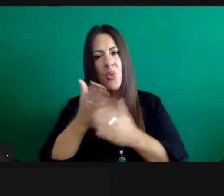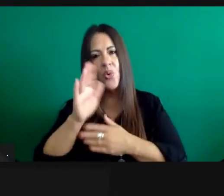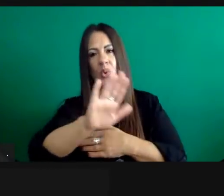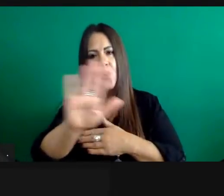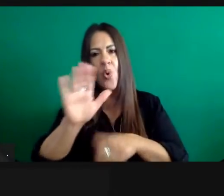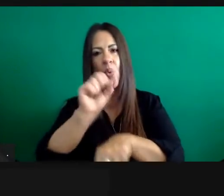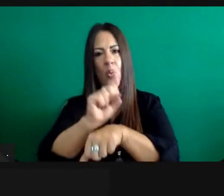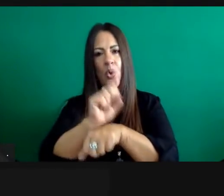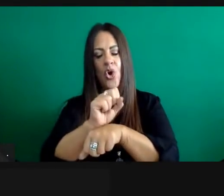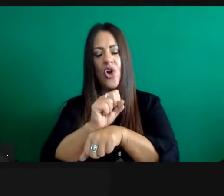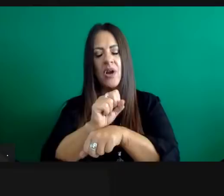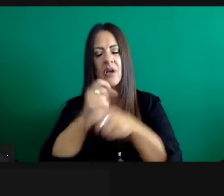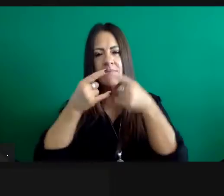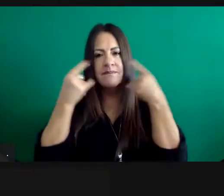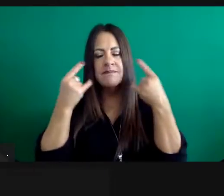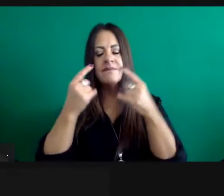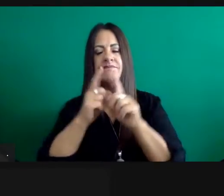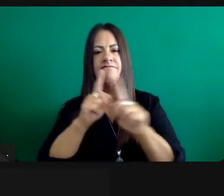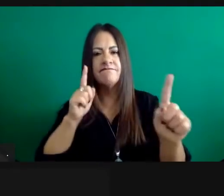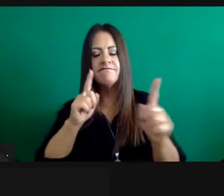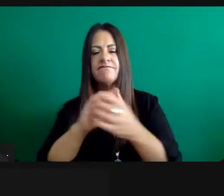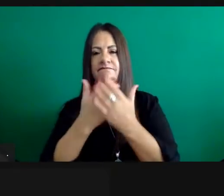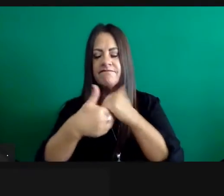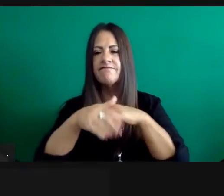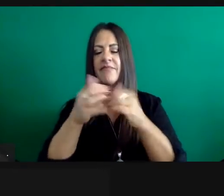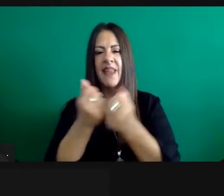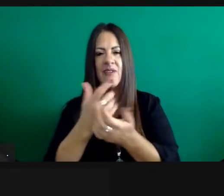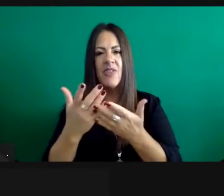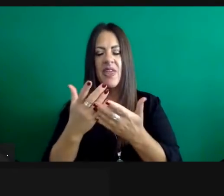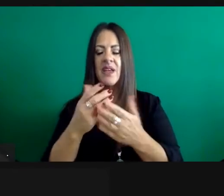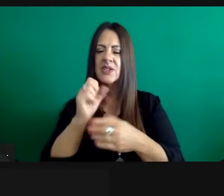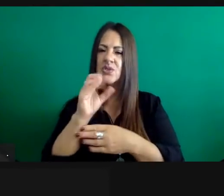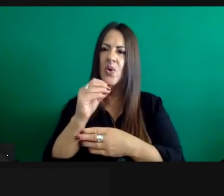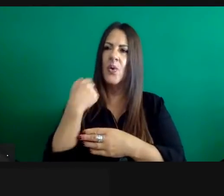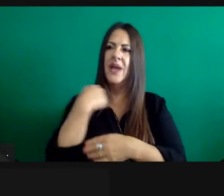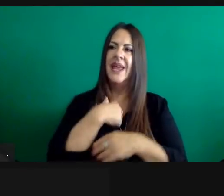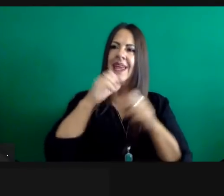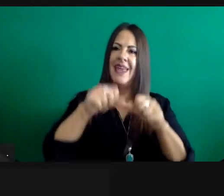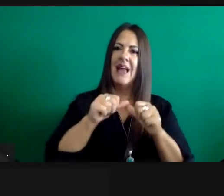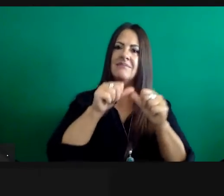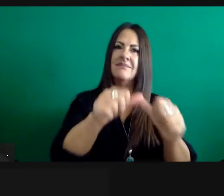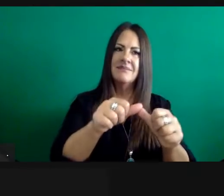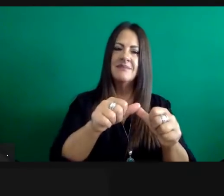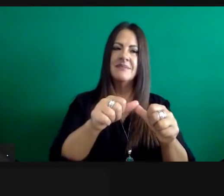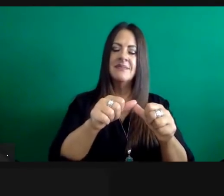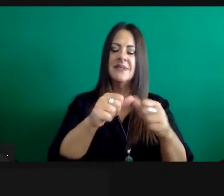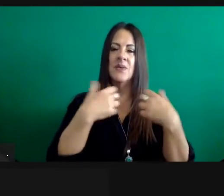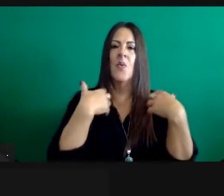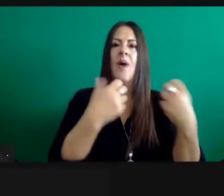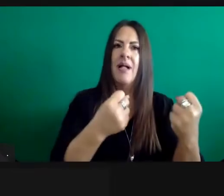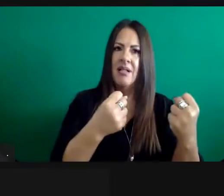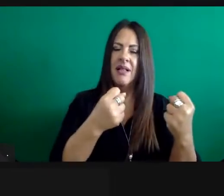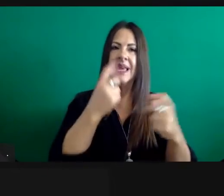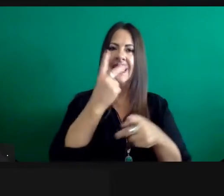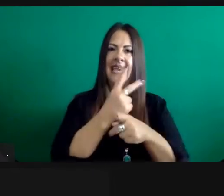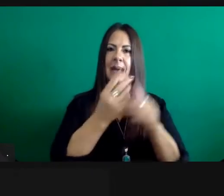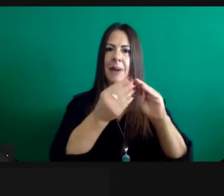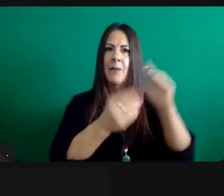weeks, but hopefully prevent 3 weeks turning into 6 or 9 weeks if transmission rates stay as high as they